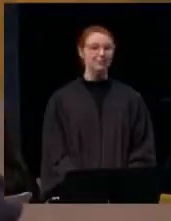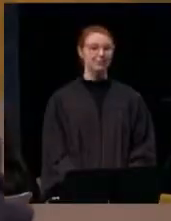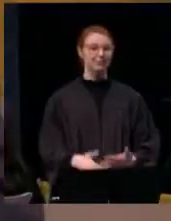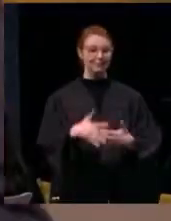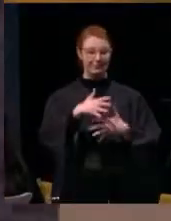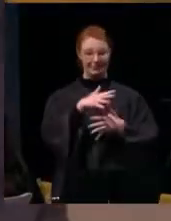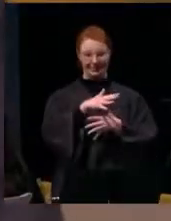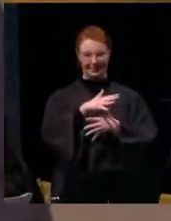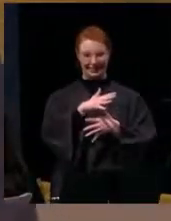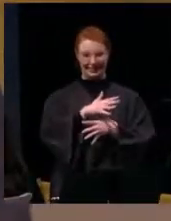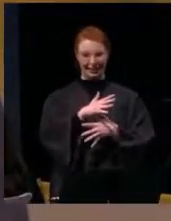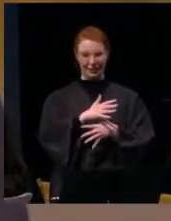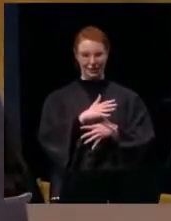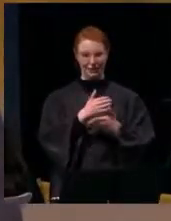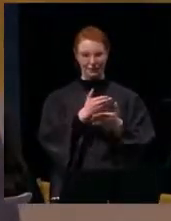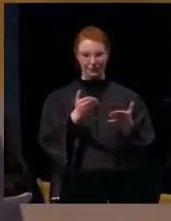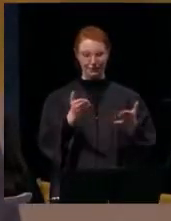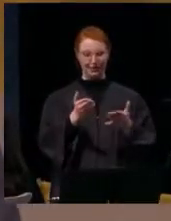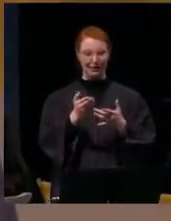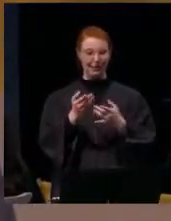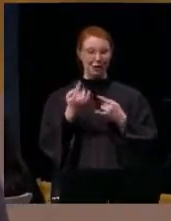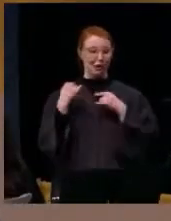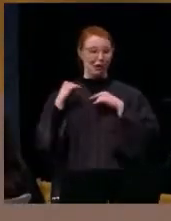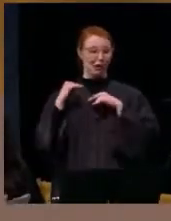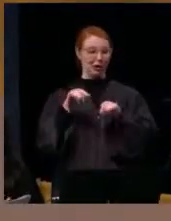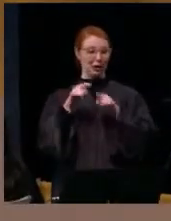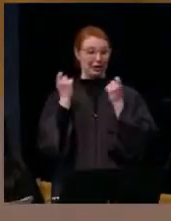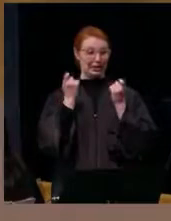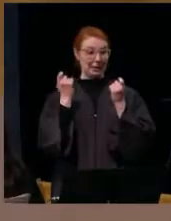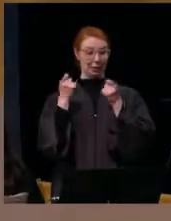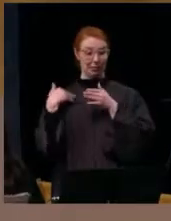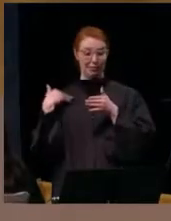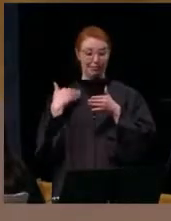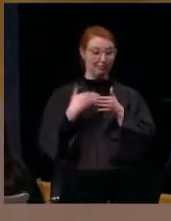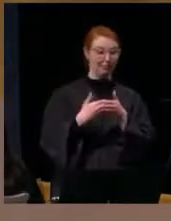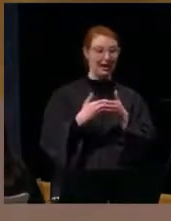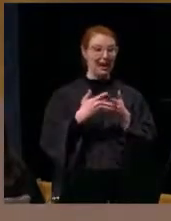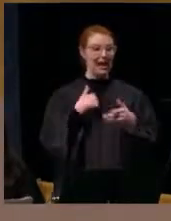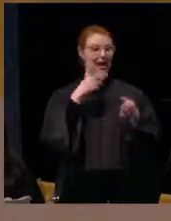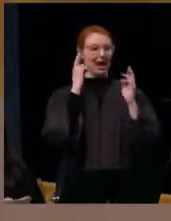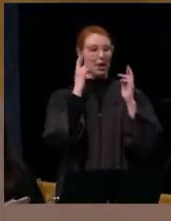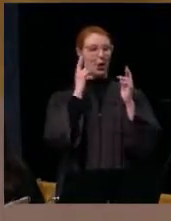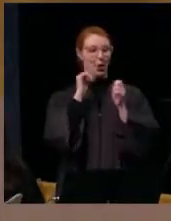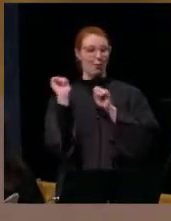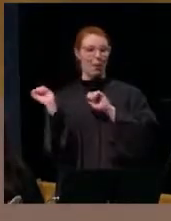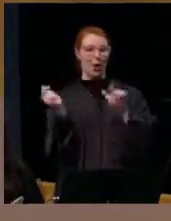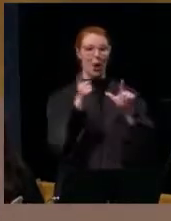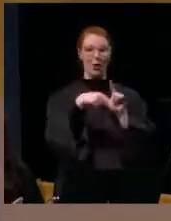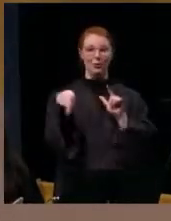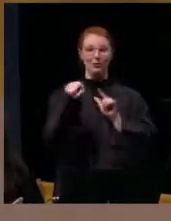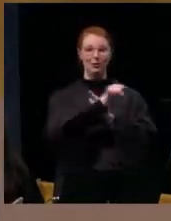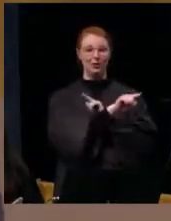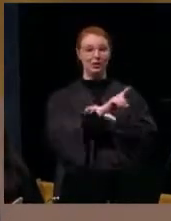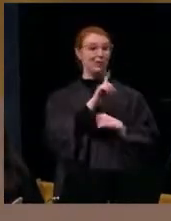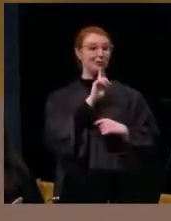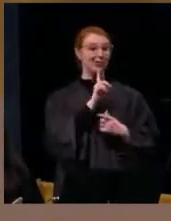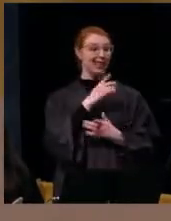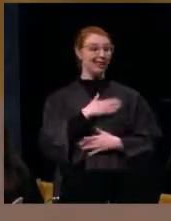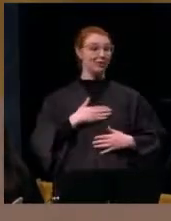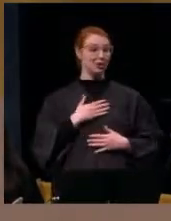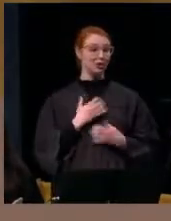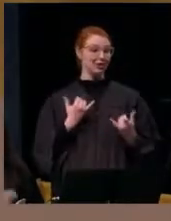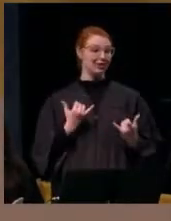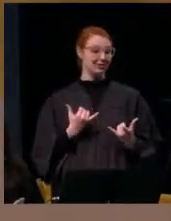Seniors, over the course of this ceremony, it is my sincere hope that each and every one of you have fully enjoyed this